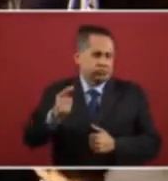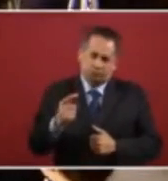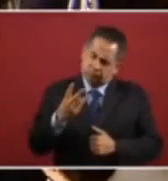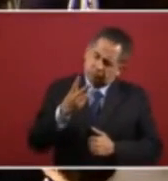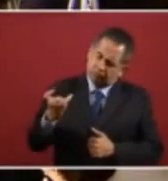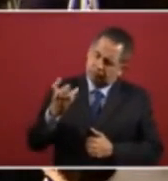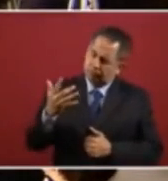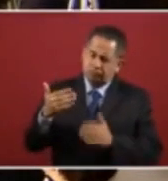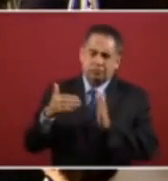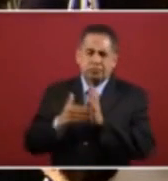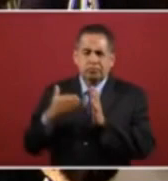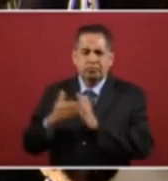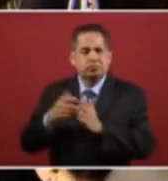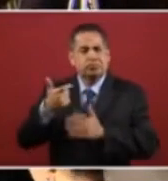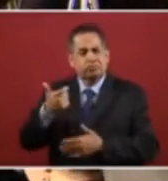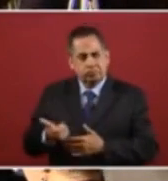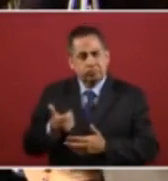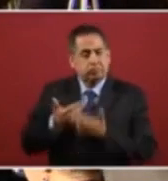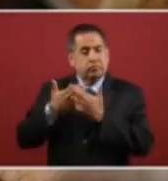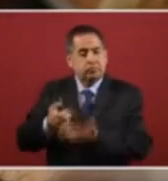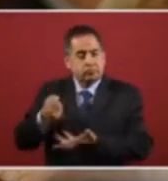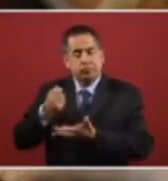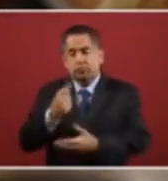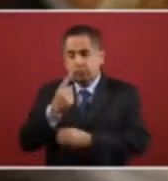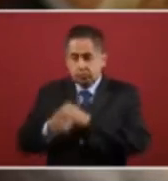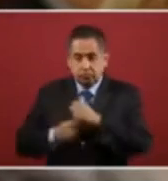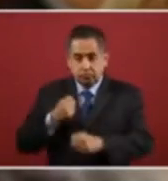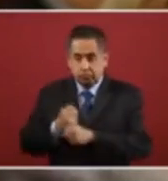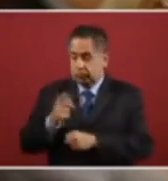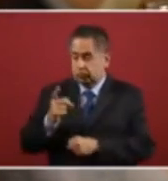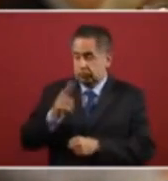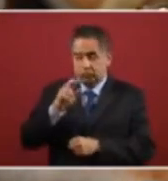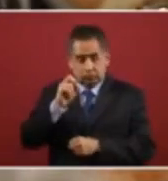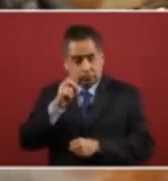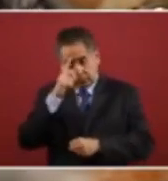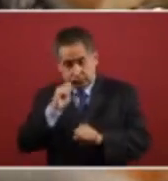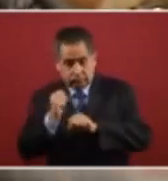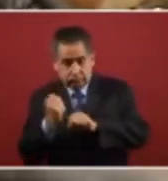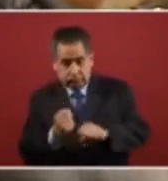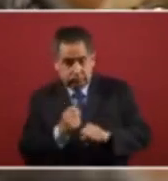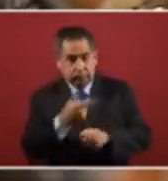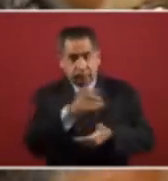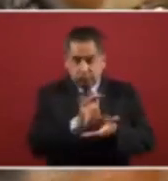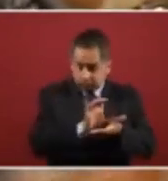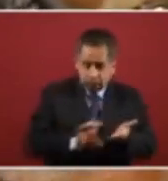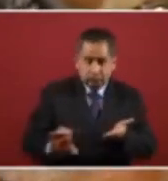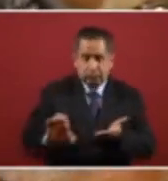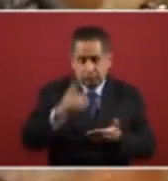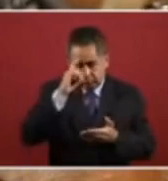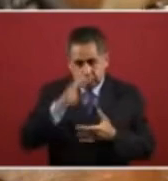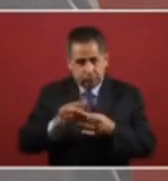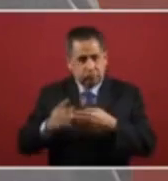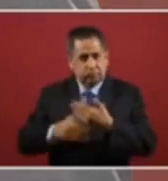They want to know if the $350 million that they've given to